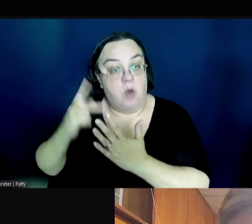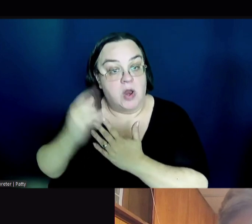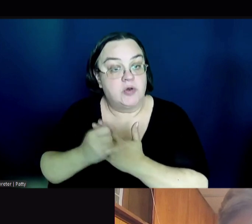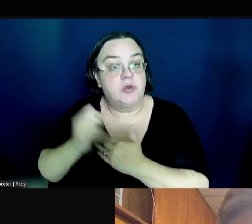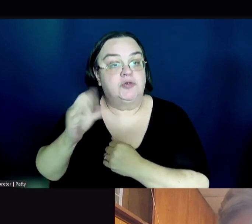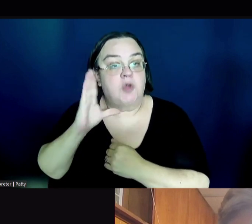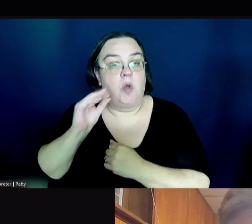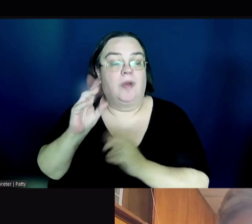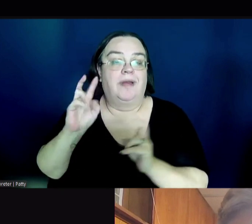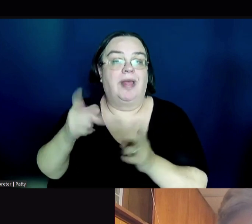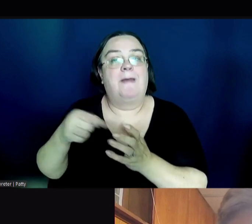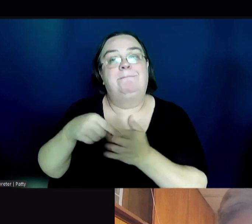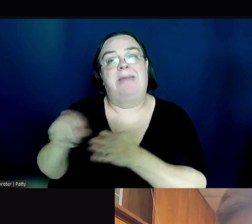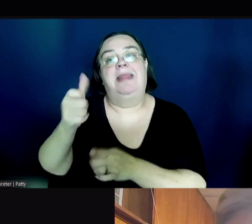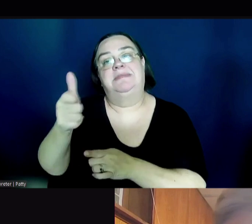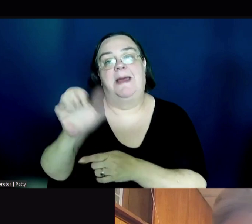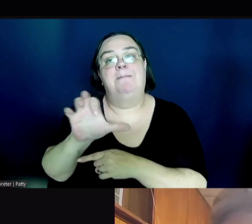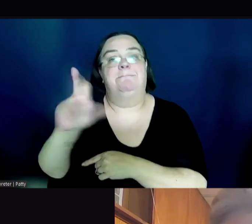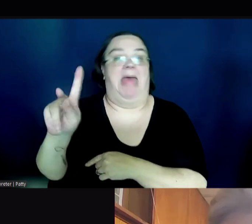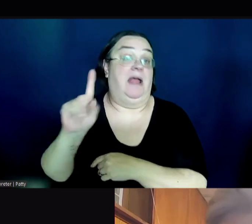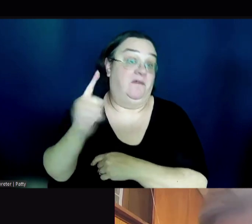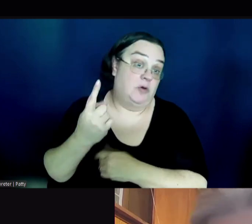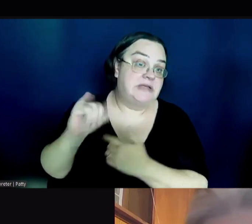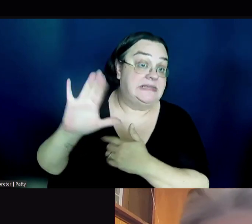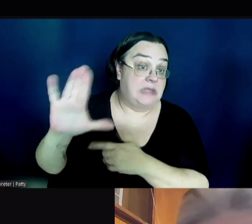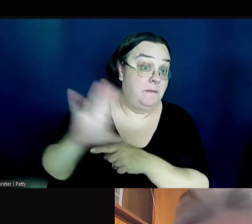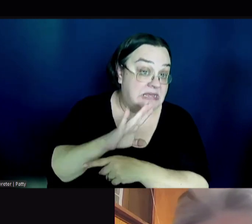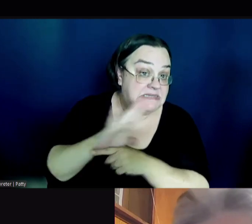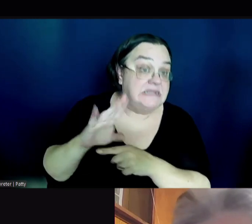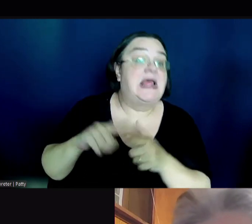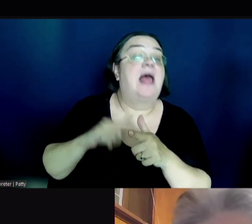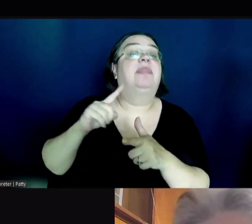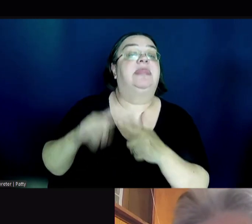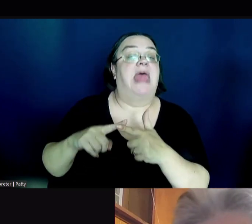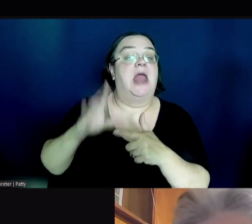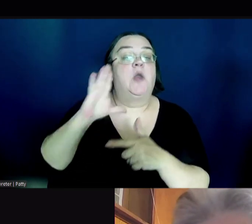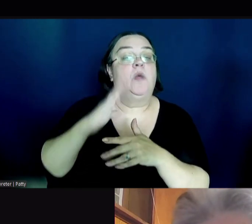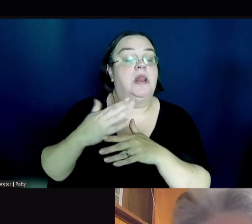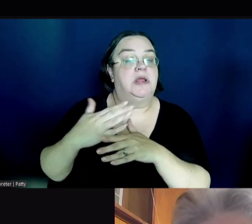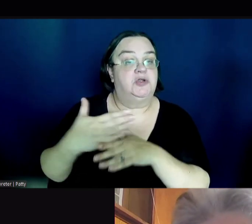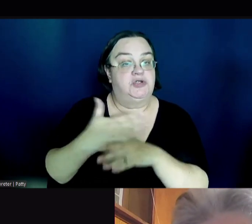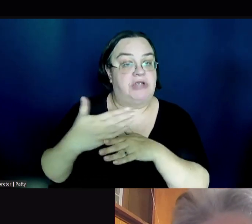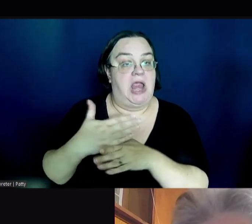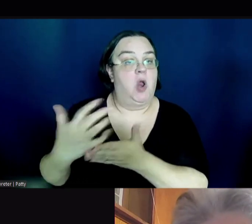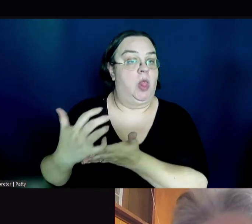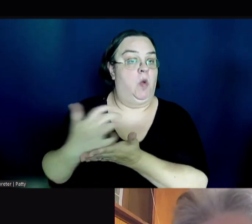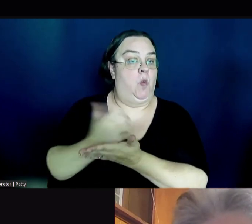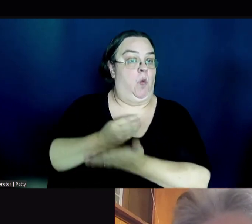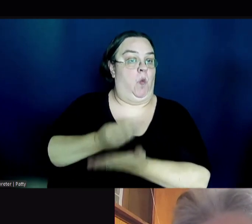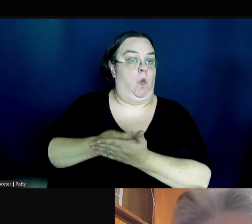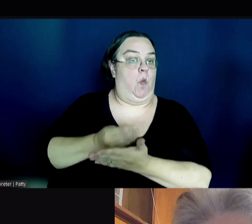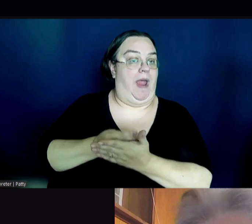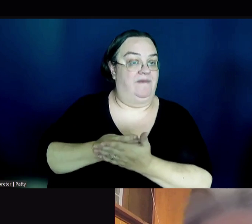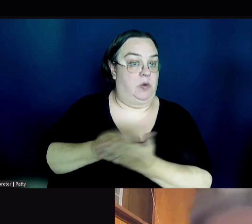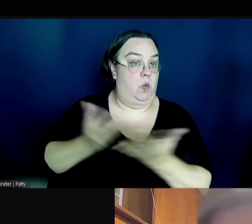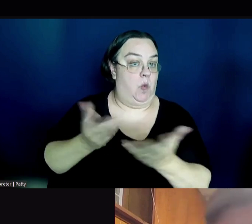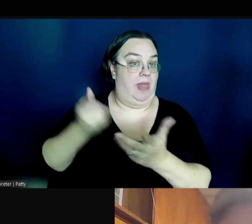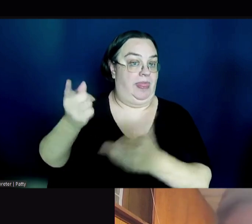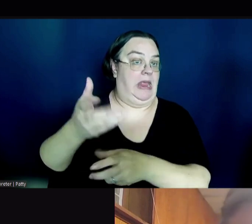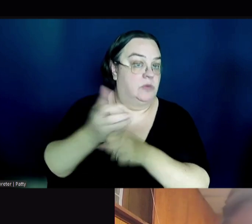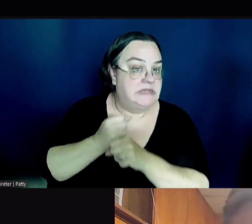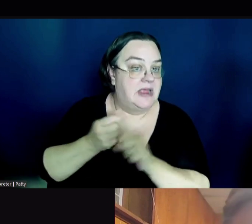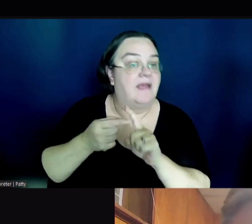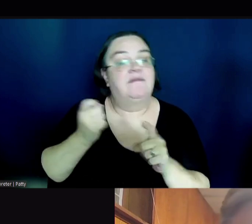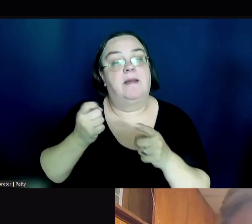back first, which is their business, and then we're going to share in the revenue that they receive from selling